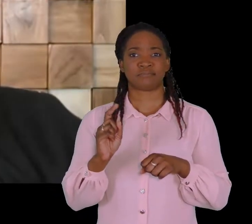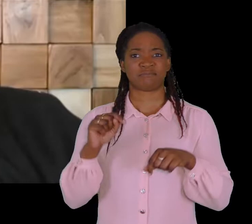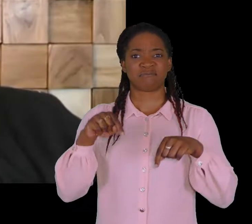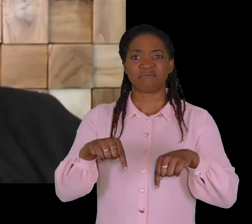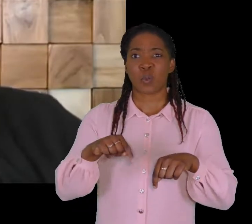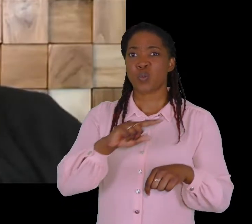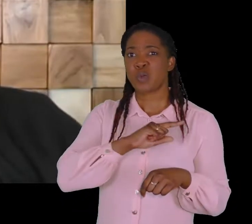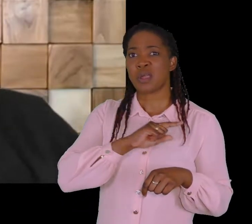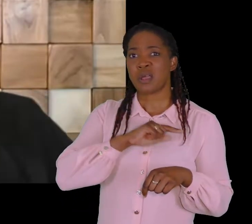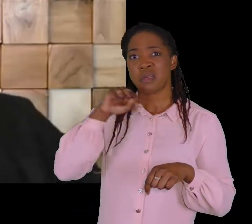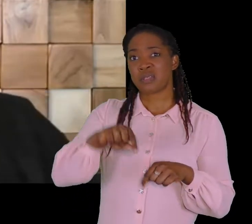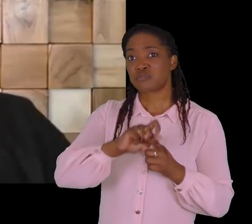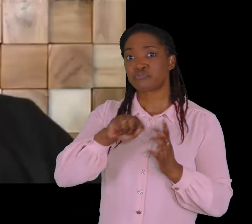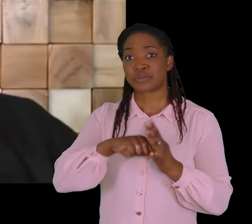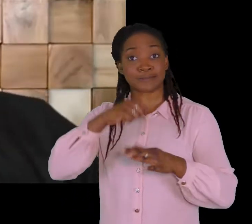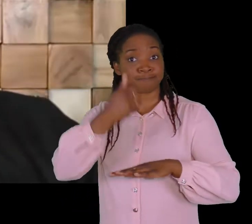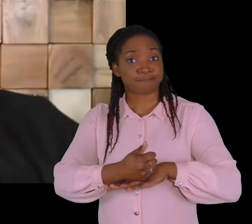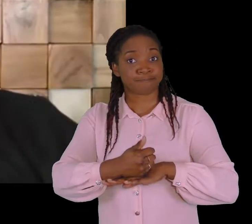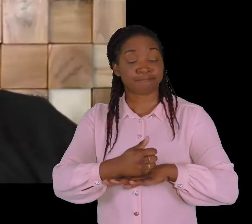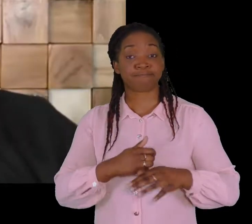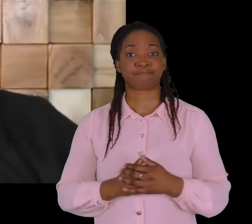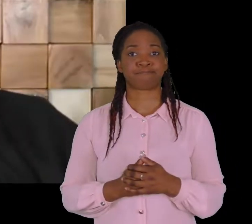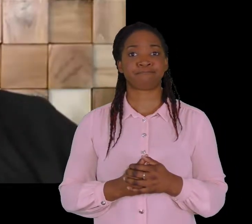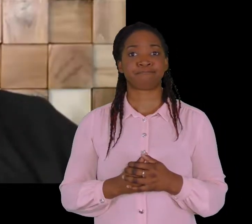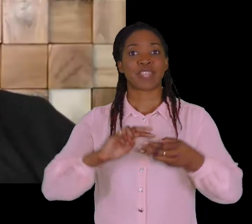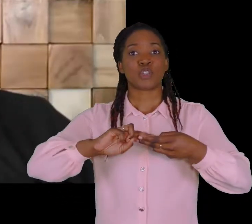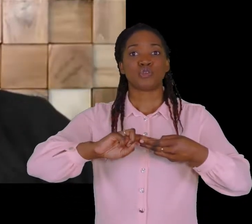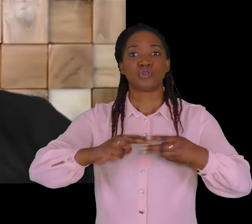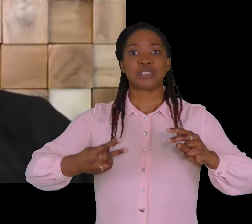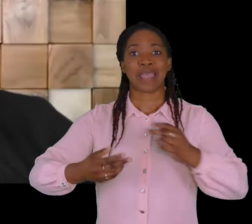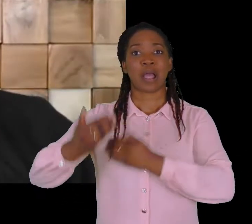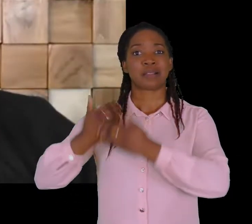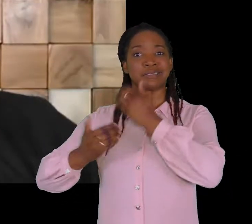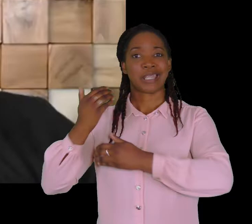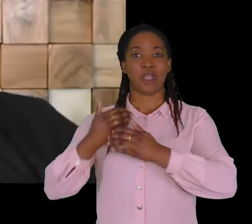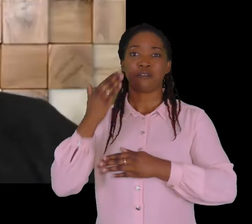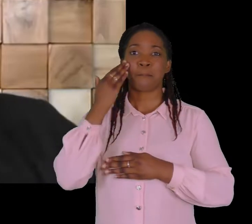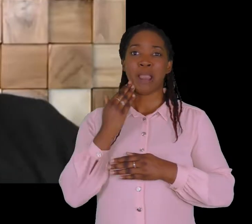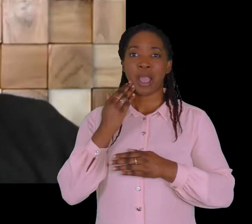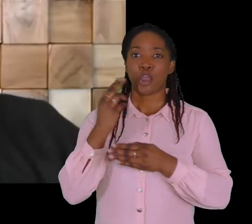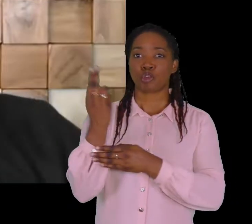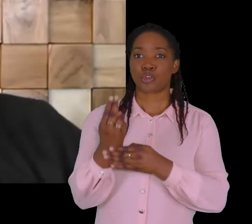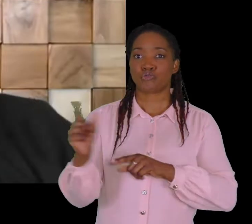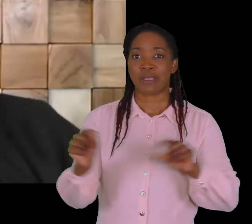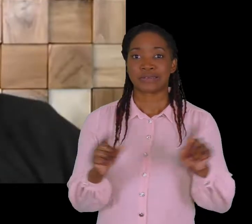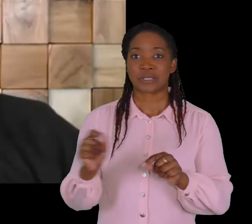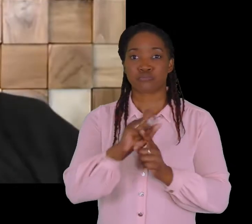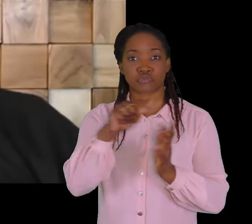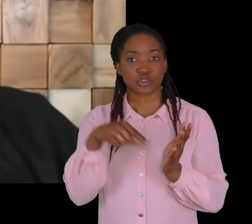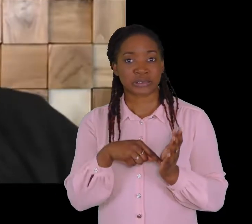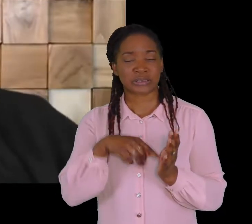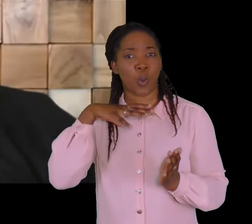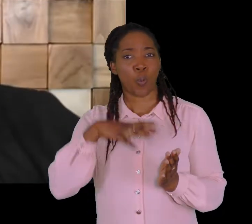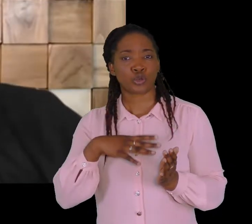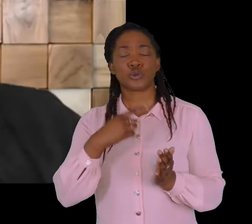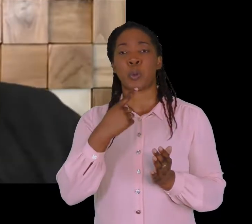by laying out the rationale and reasoning behind this project. So in the Genealogies of Black Curating project,